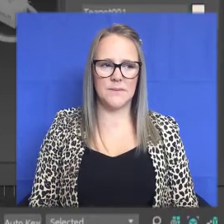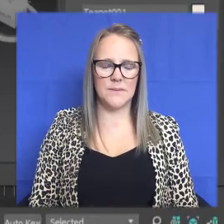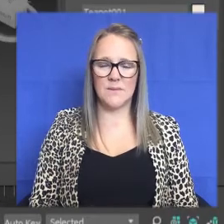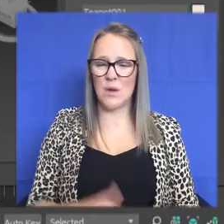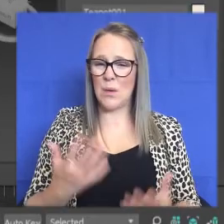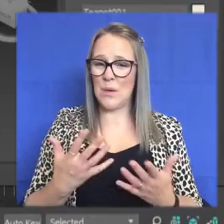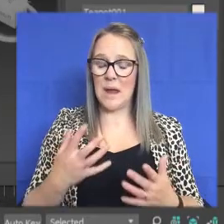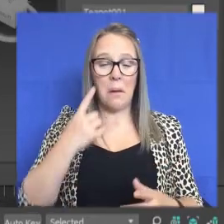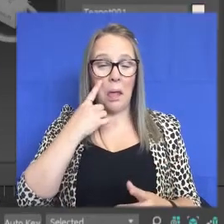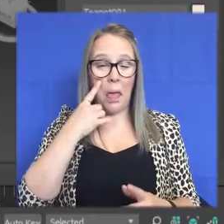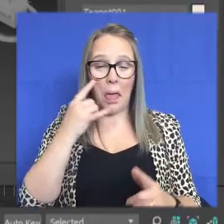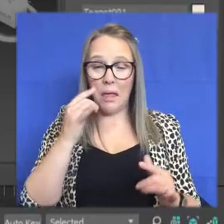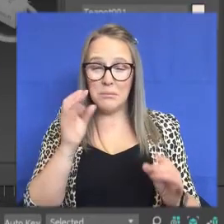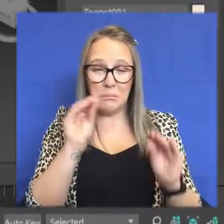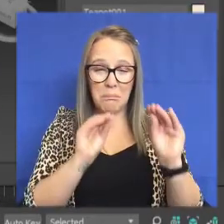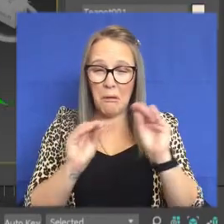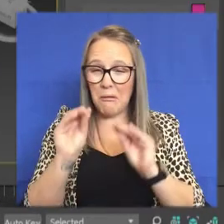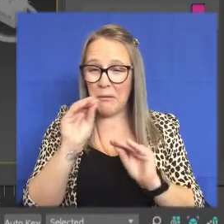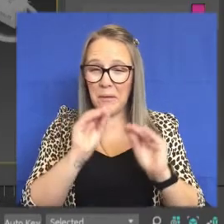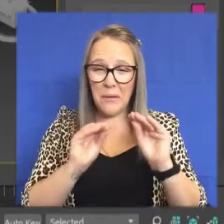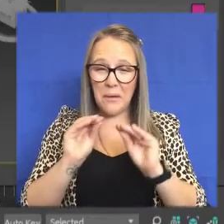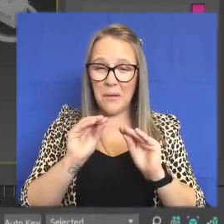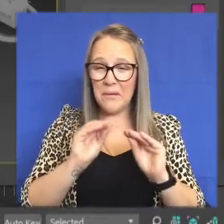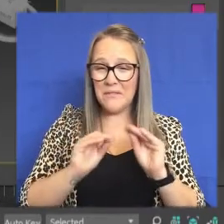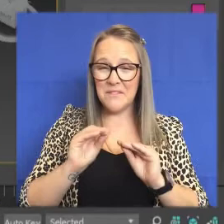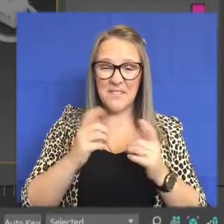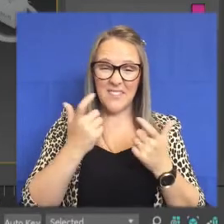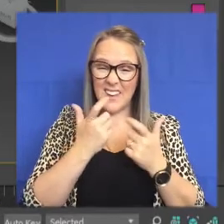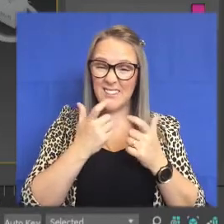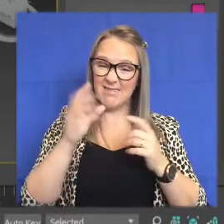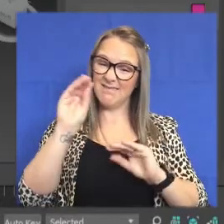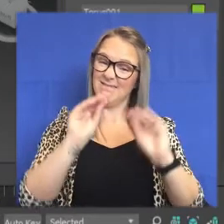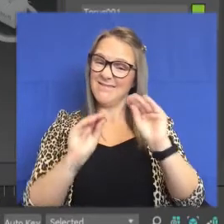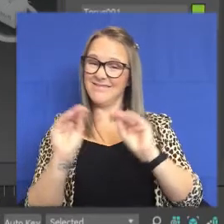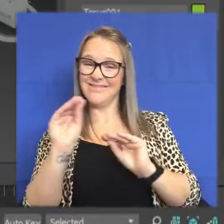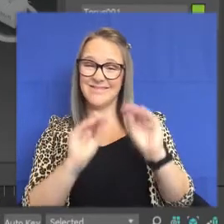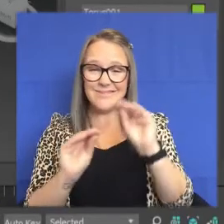We'll just do it by eye for now, because we're just having a bit of fun.